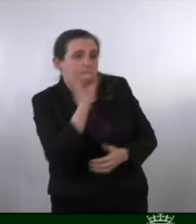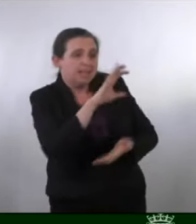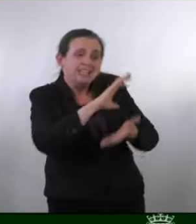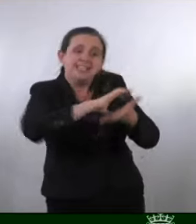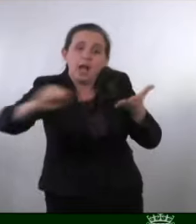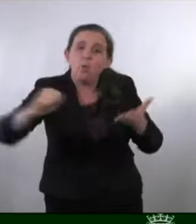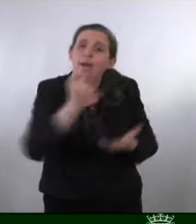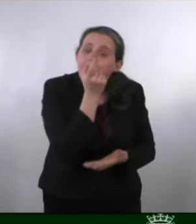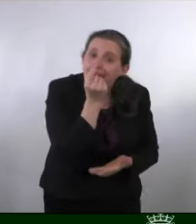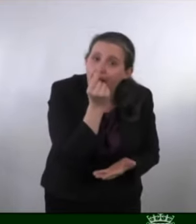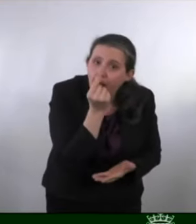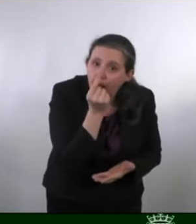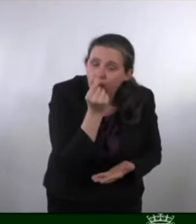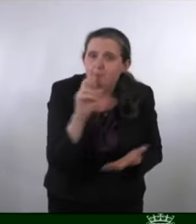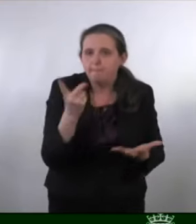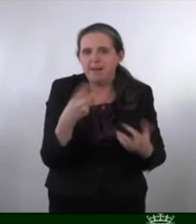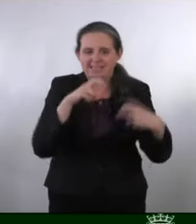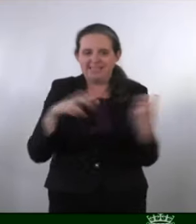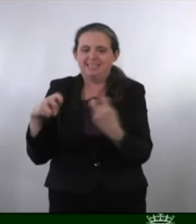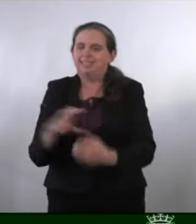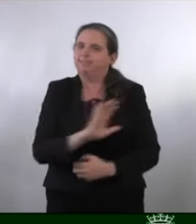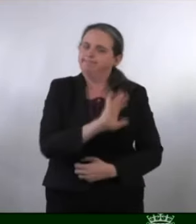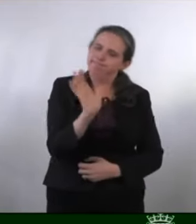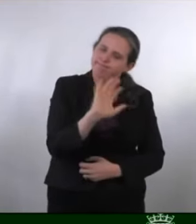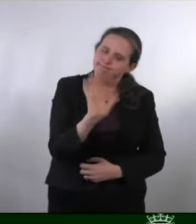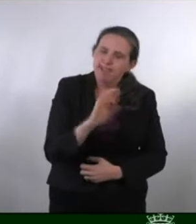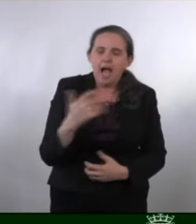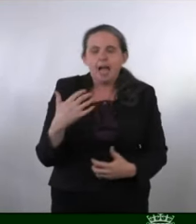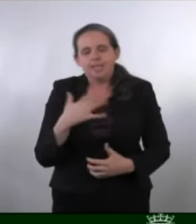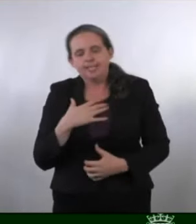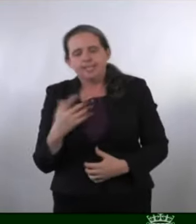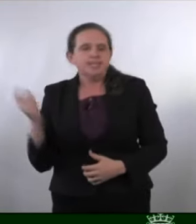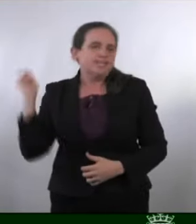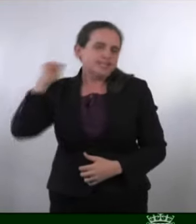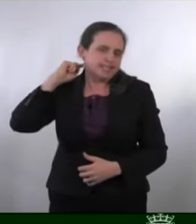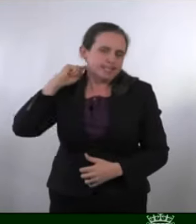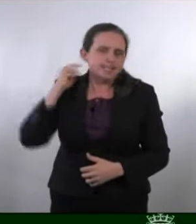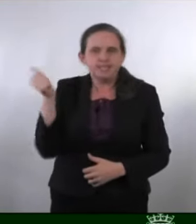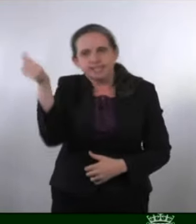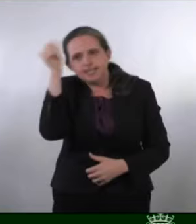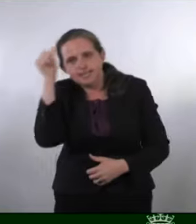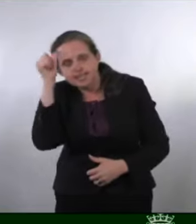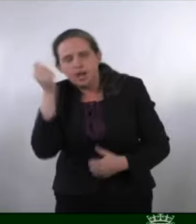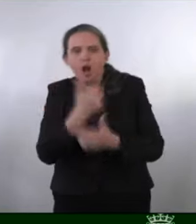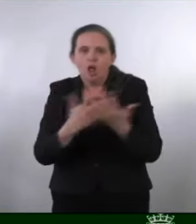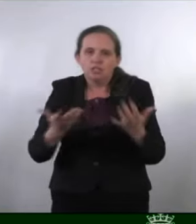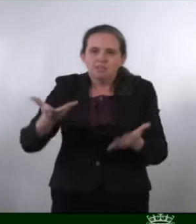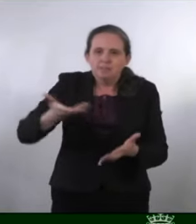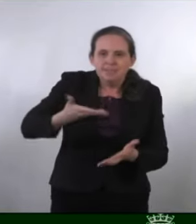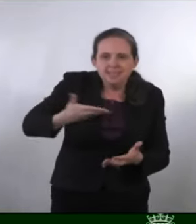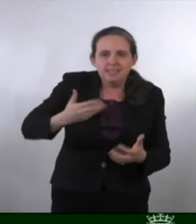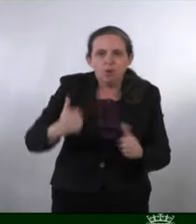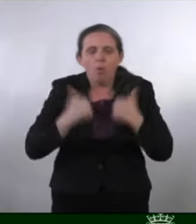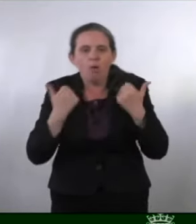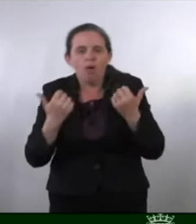unavoidable hardship that this will cause for business owners who've already endured so much disruption this